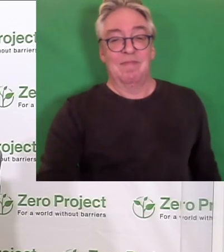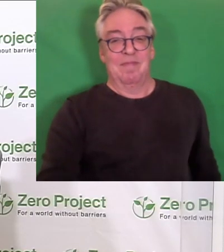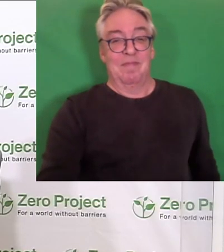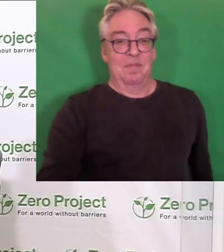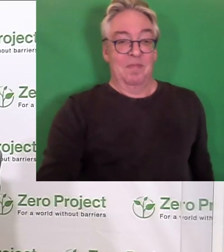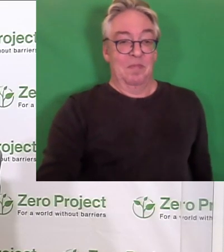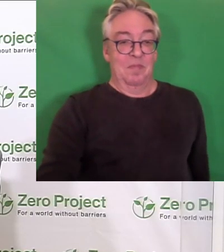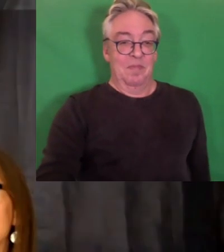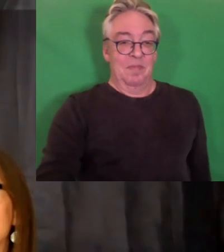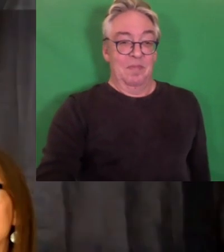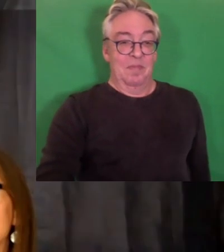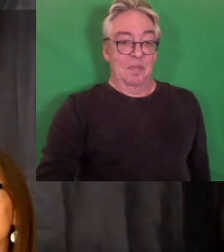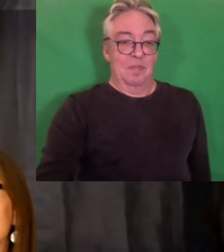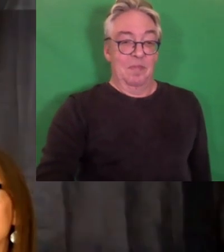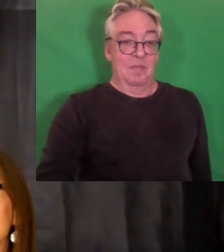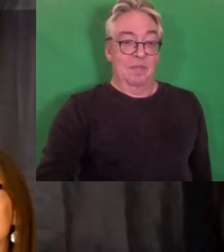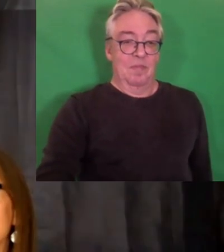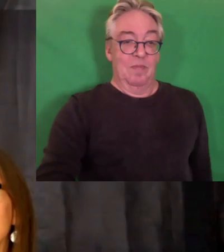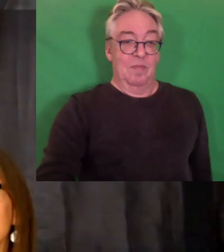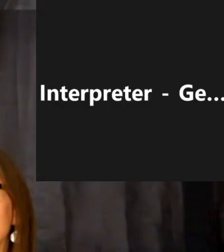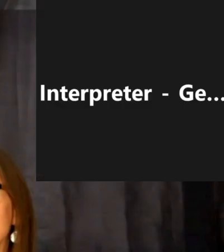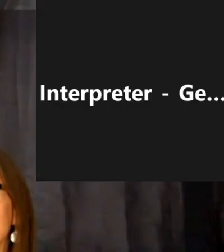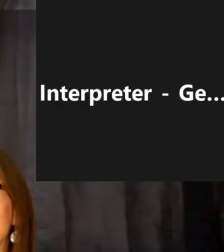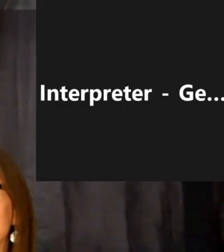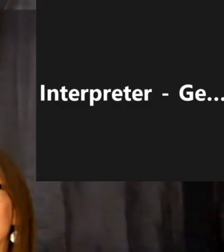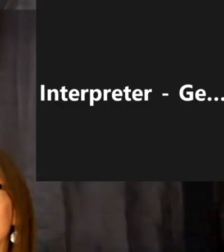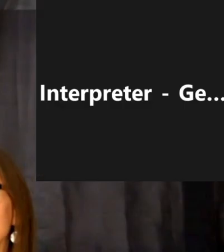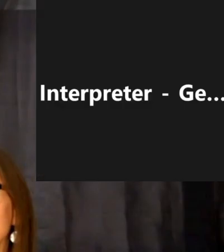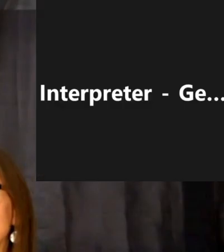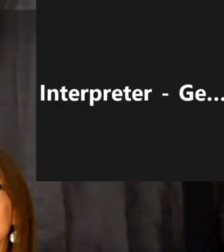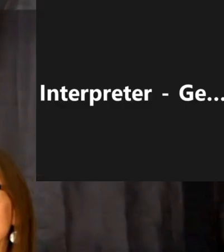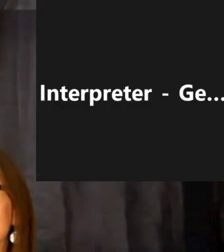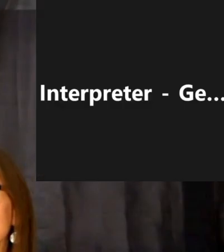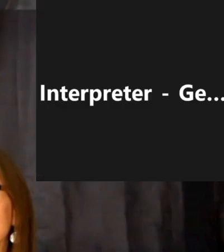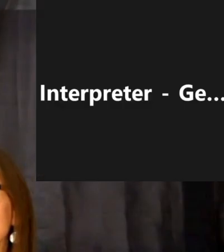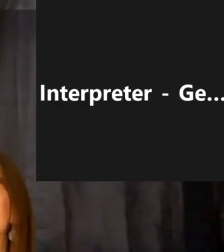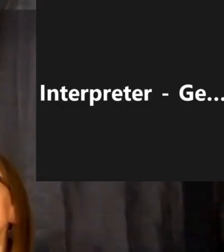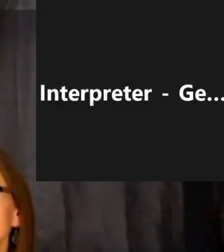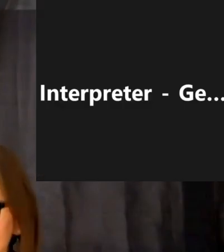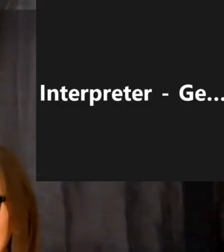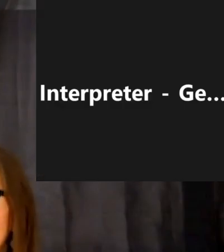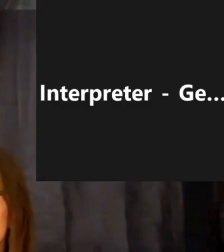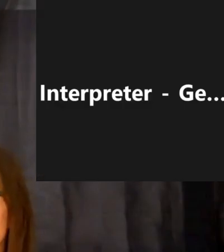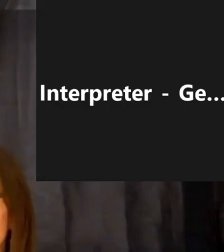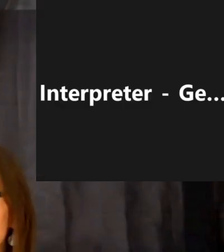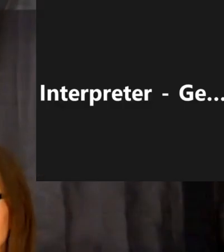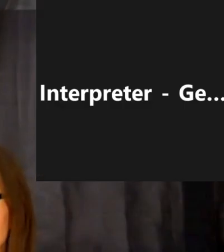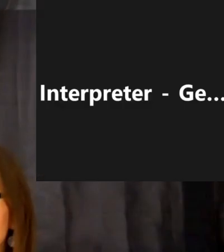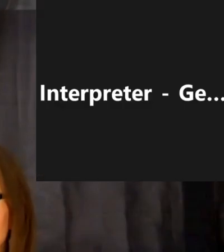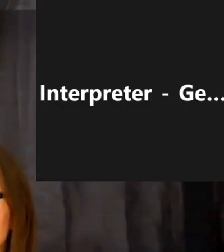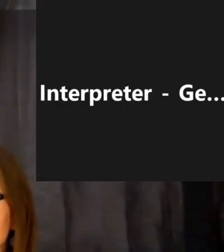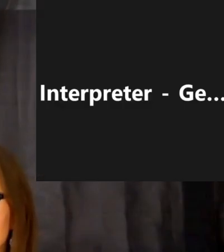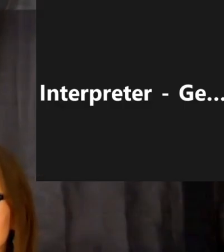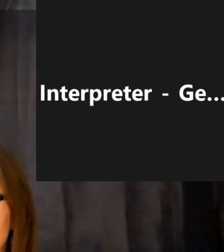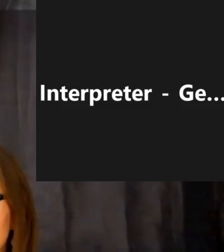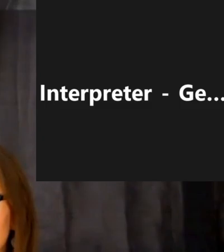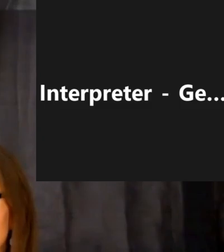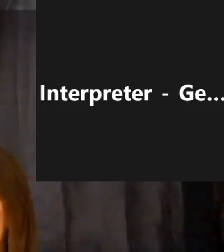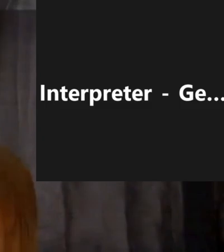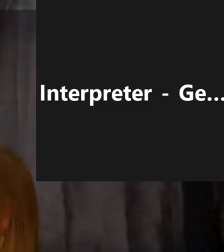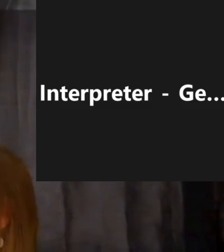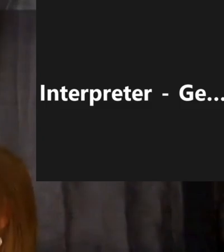thank you. Also, there are of course also communities and games out there that are more friendly than others. So keep that in mind.